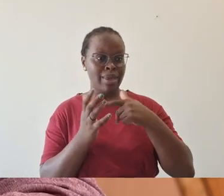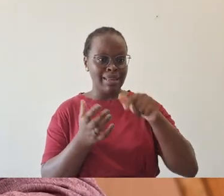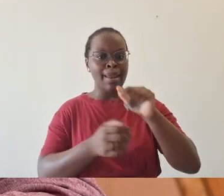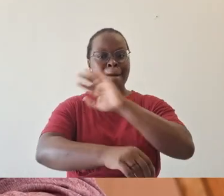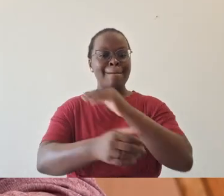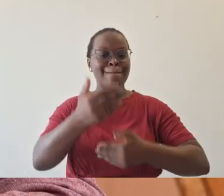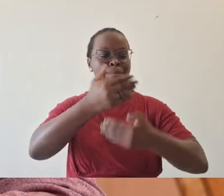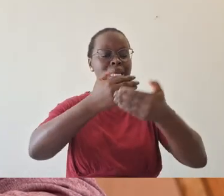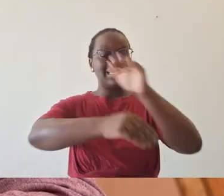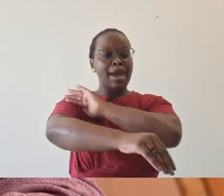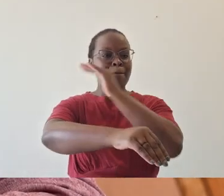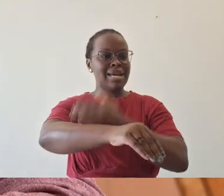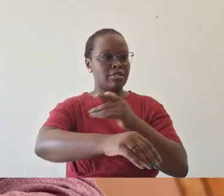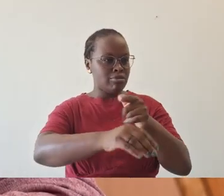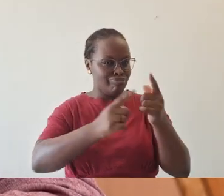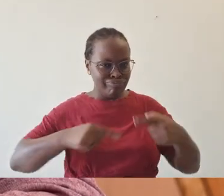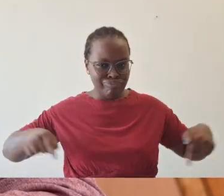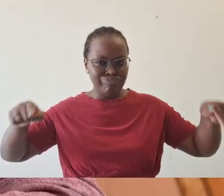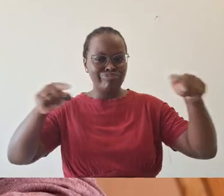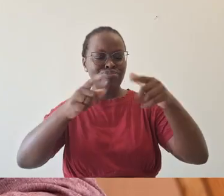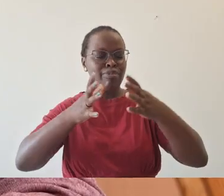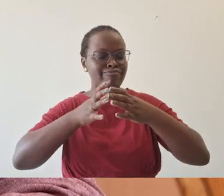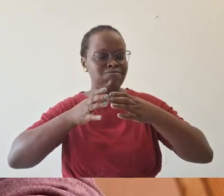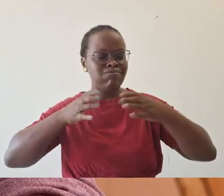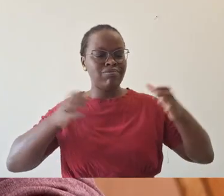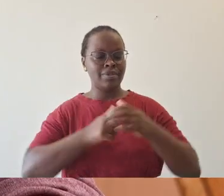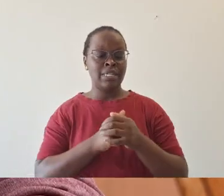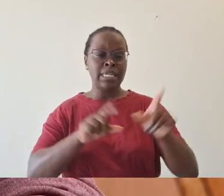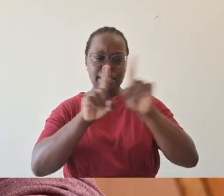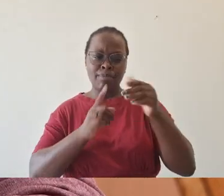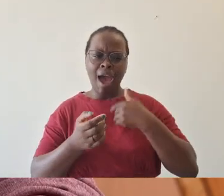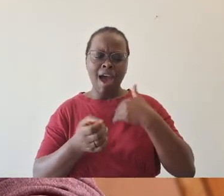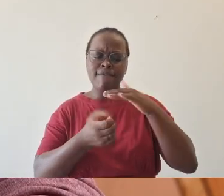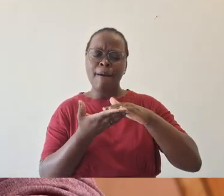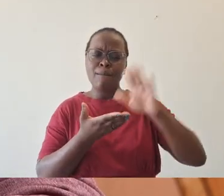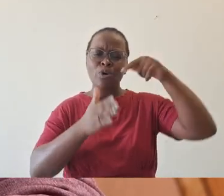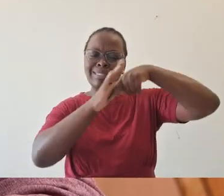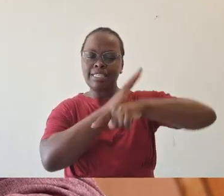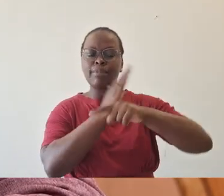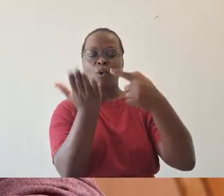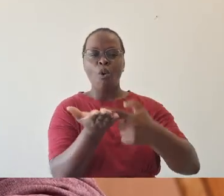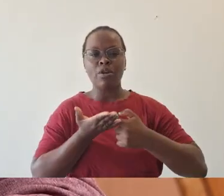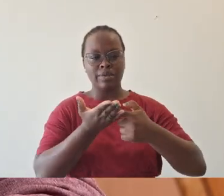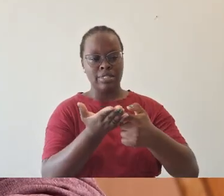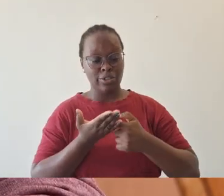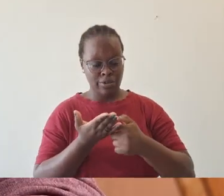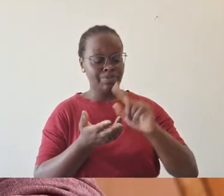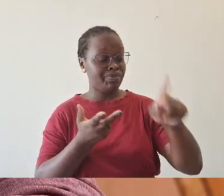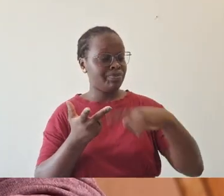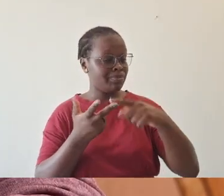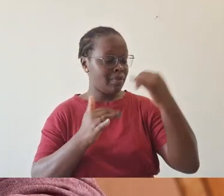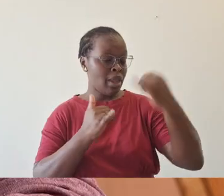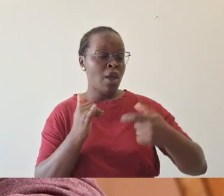this and we need a lot more stakeholders to come on board and have very pragmatic conversations on how we do that. And then I think my very